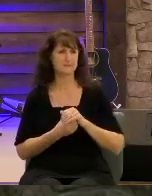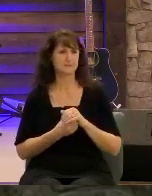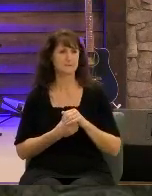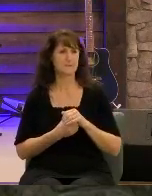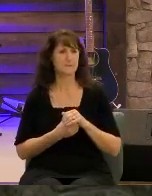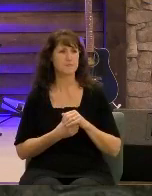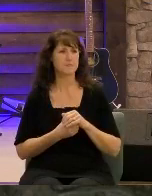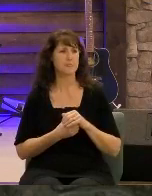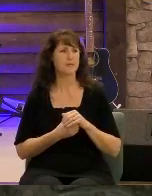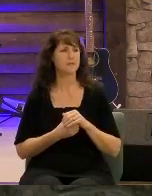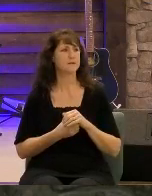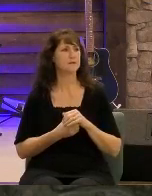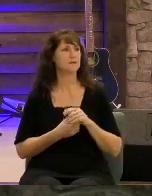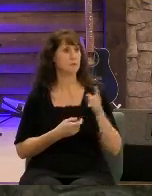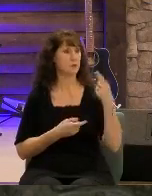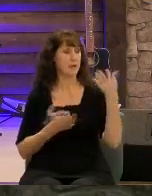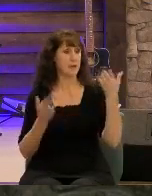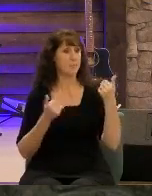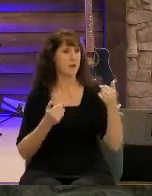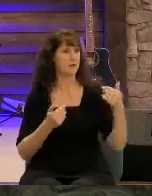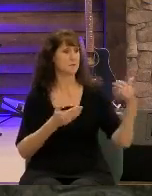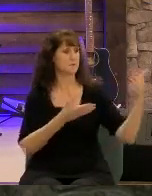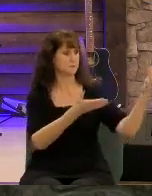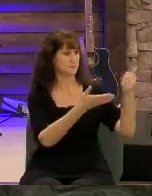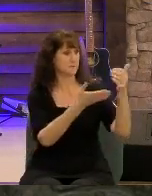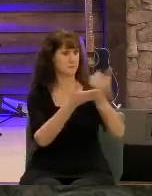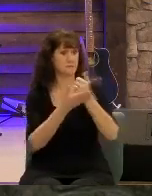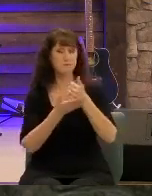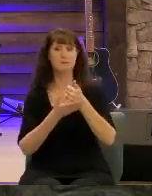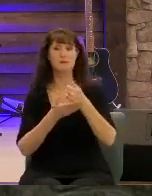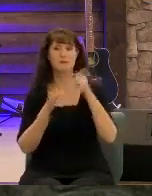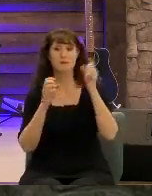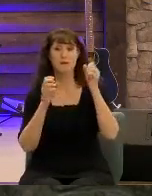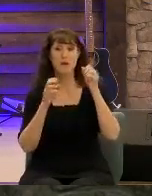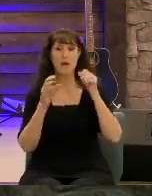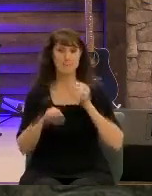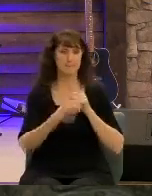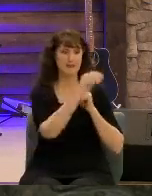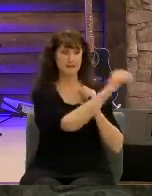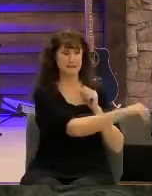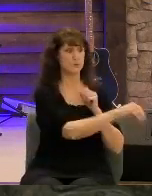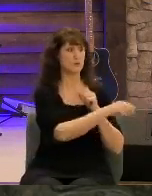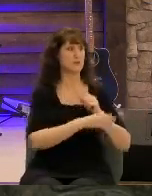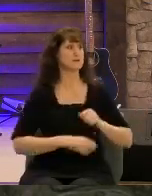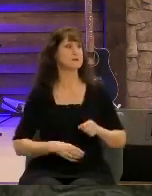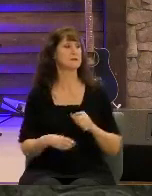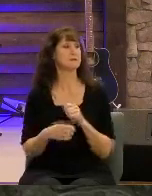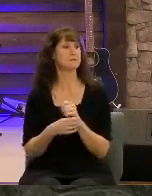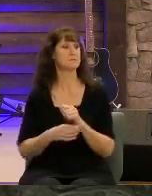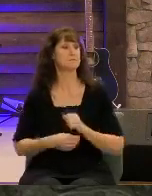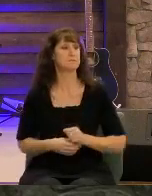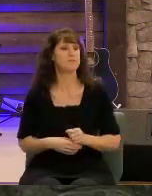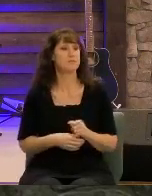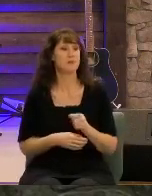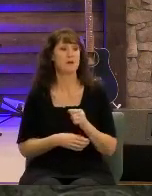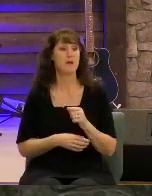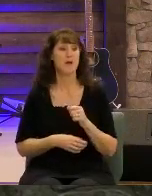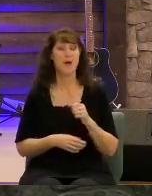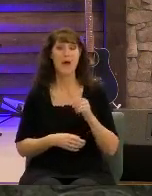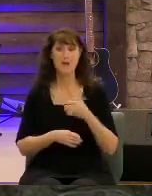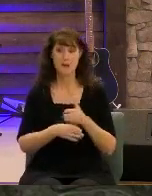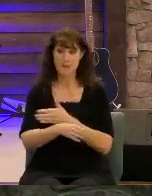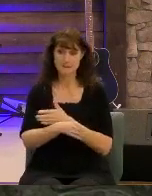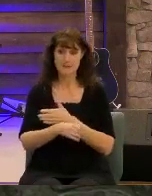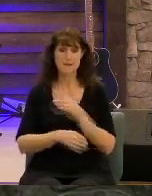guys can come on forward if you have an offering, and just place it in the suitcase there. And just as an update,